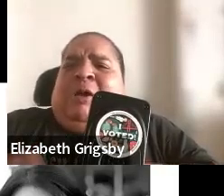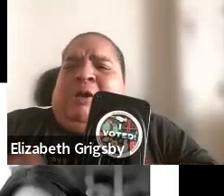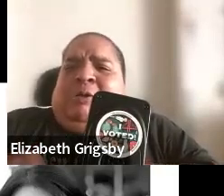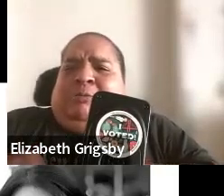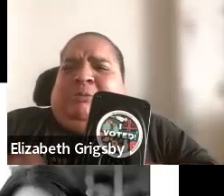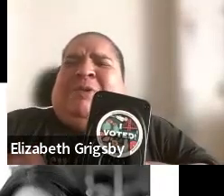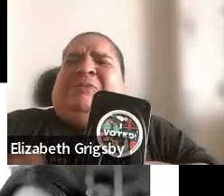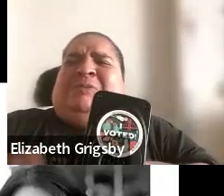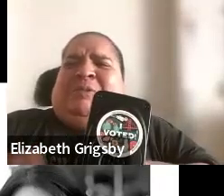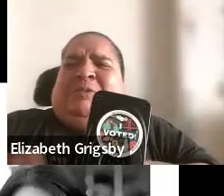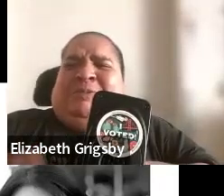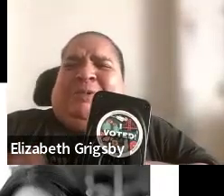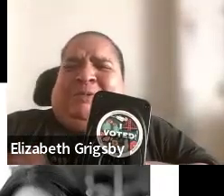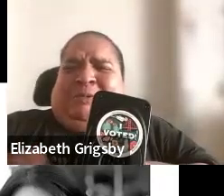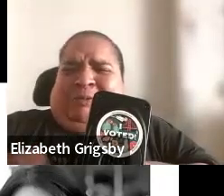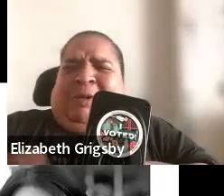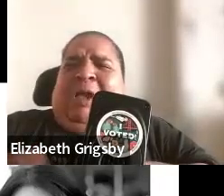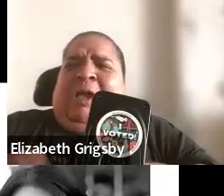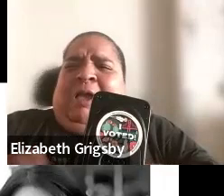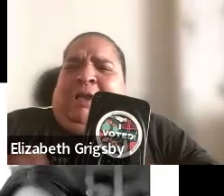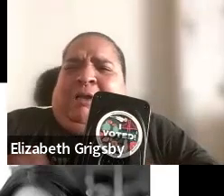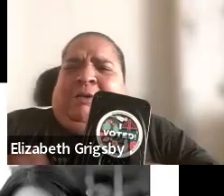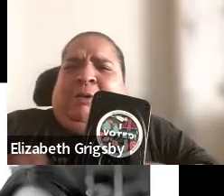our regional centers,